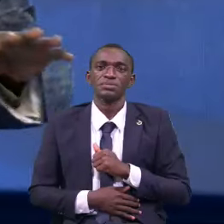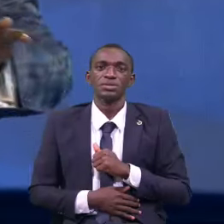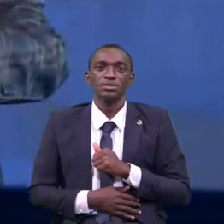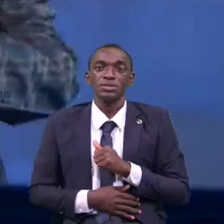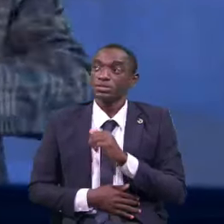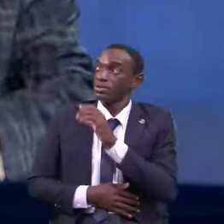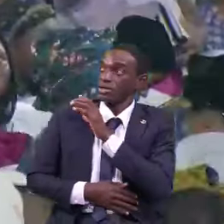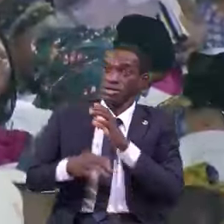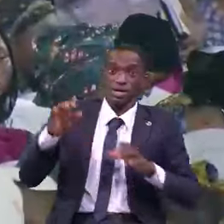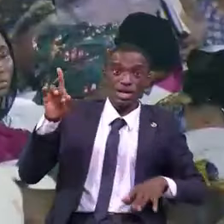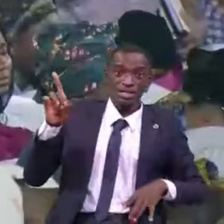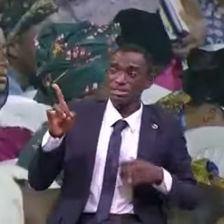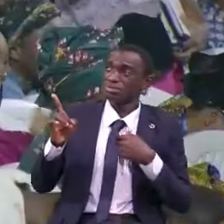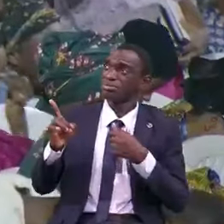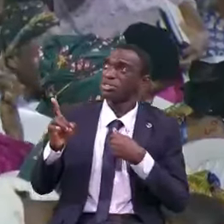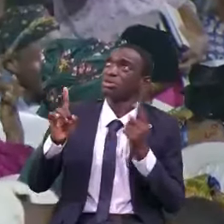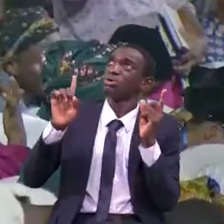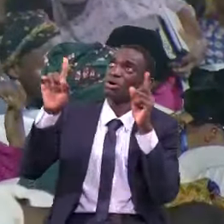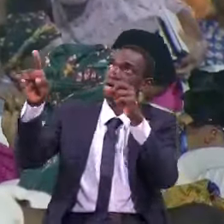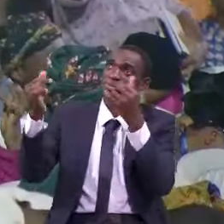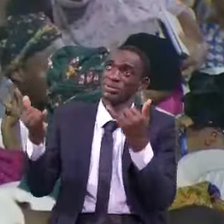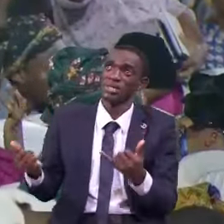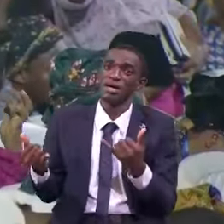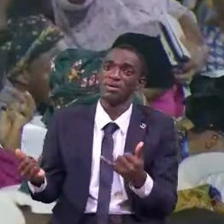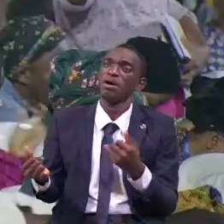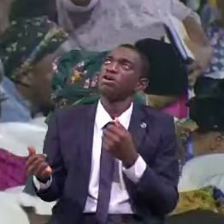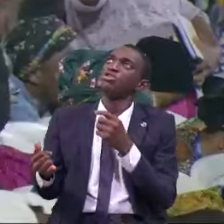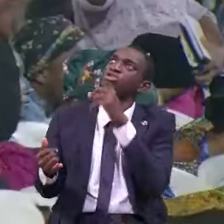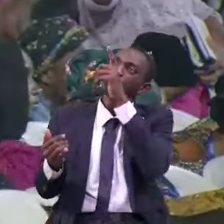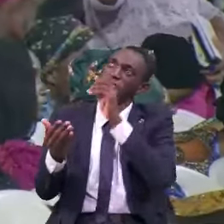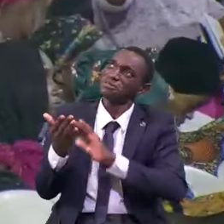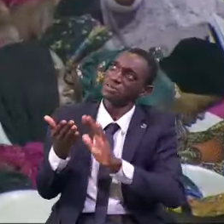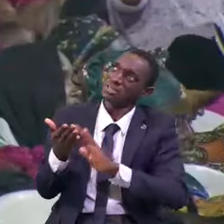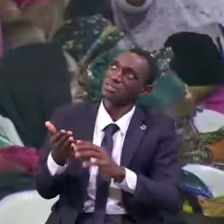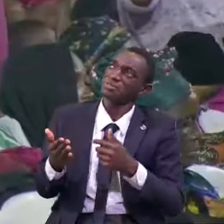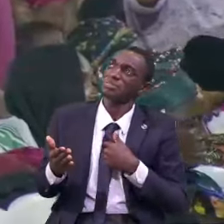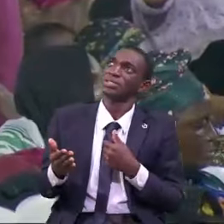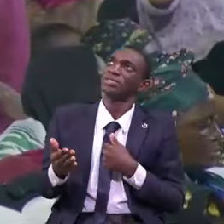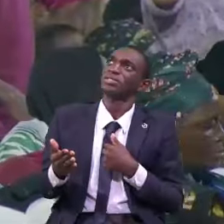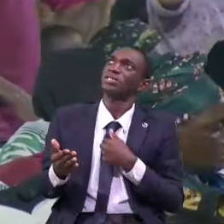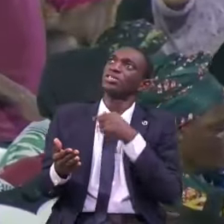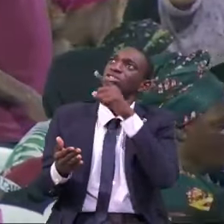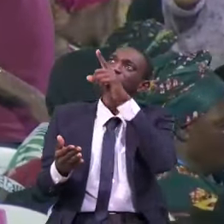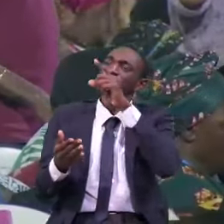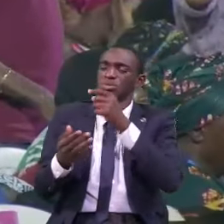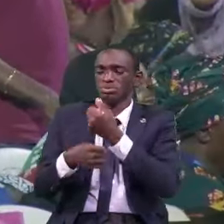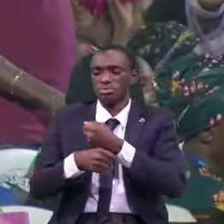Christ, I come to you. To forgive me, to set me